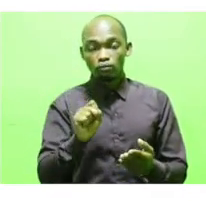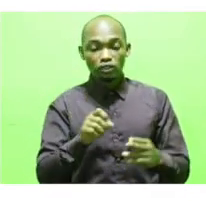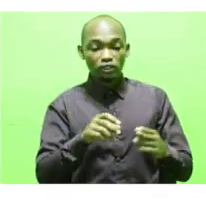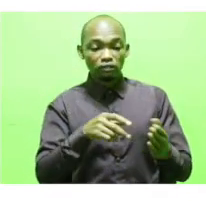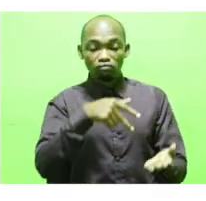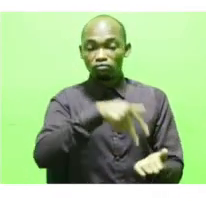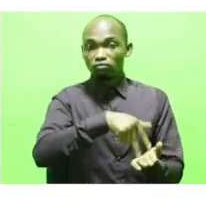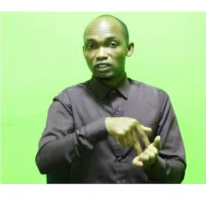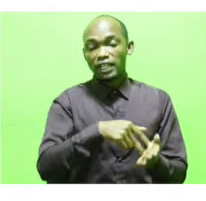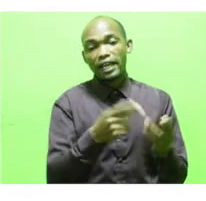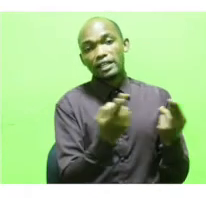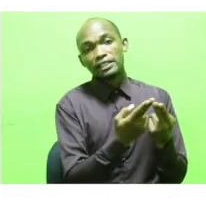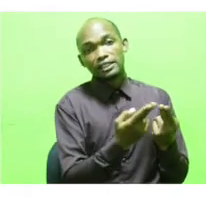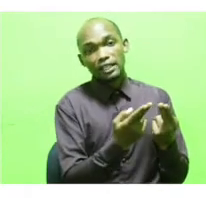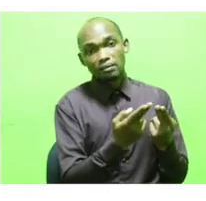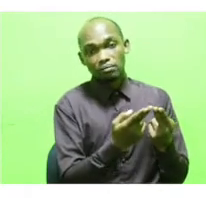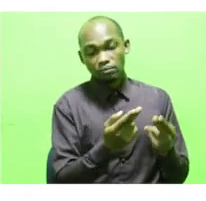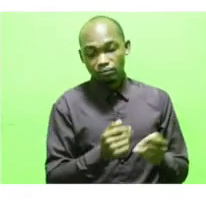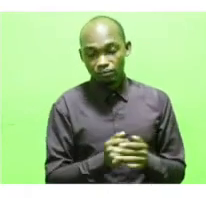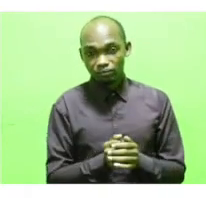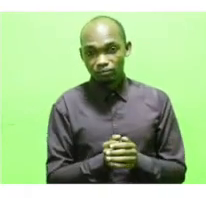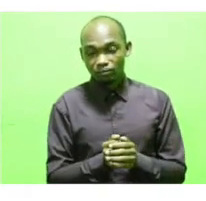cell.